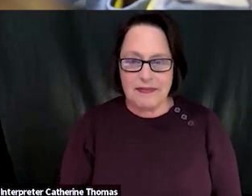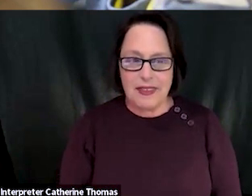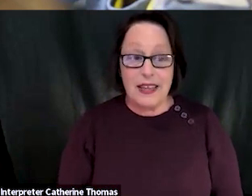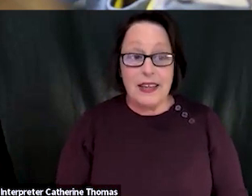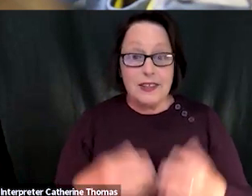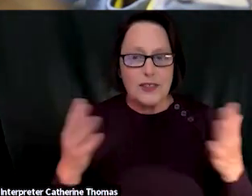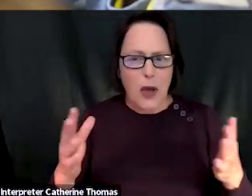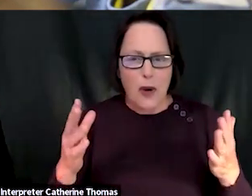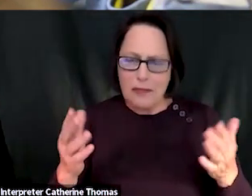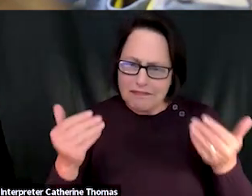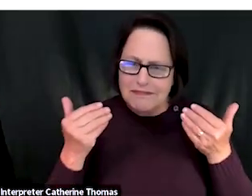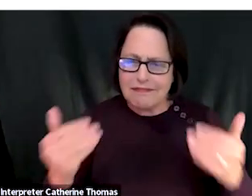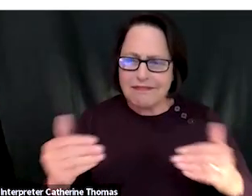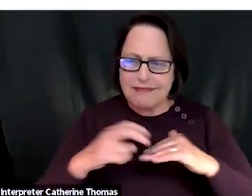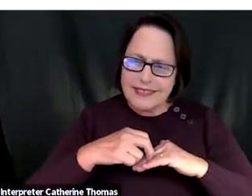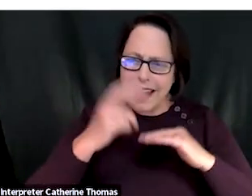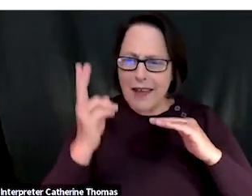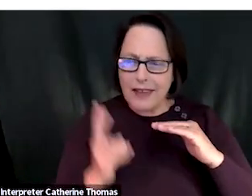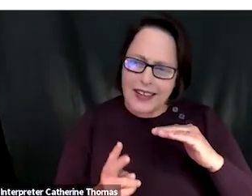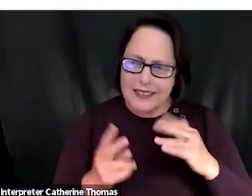So let's dive right in.